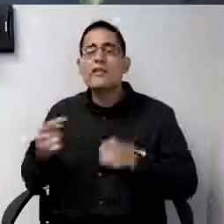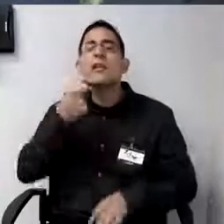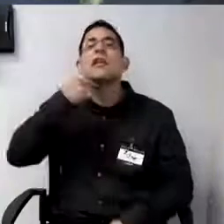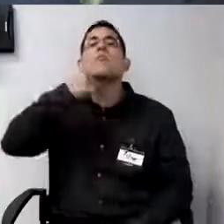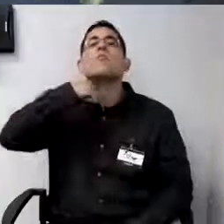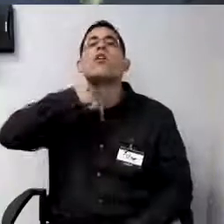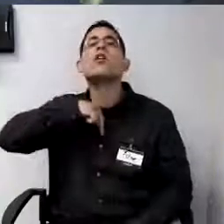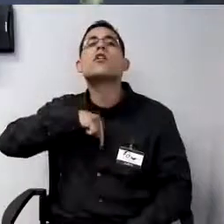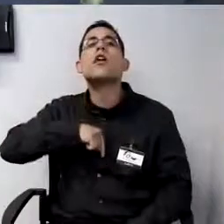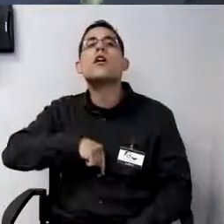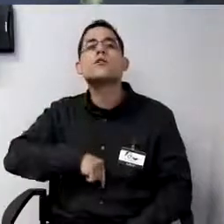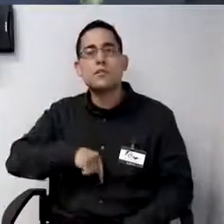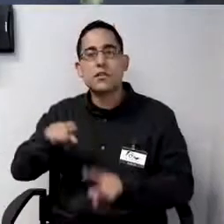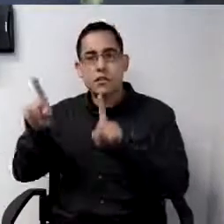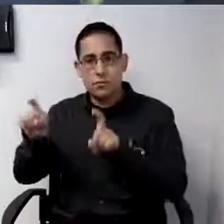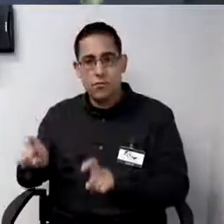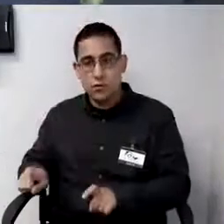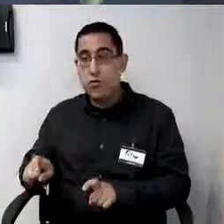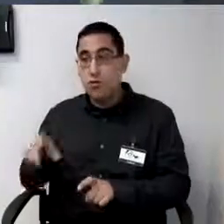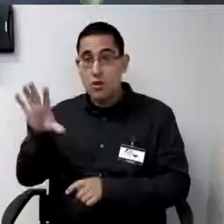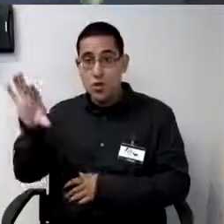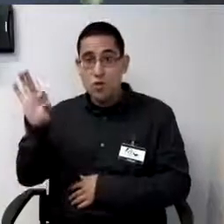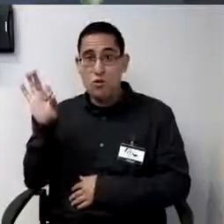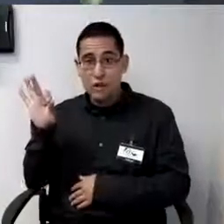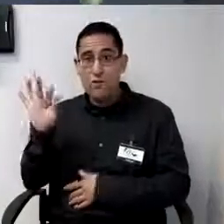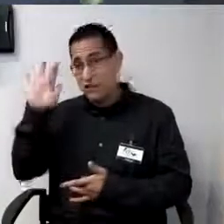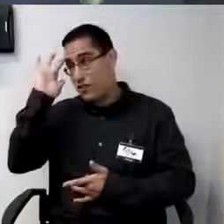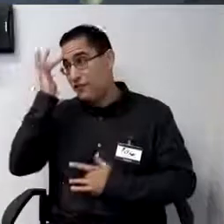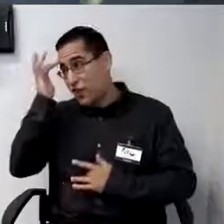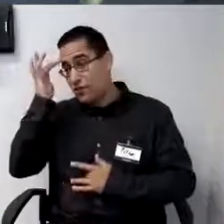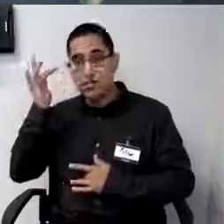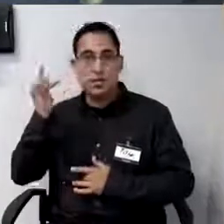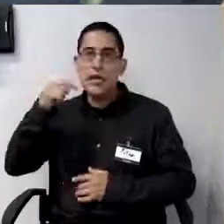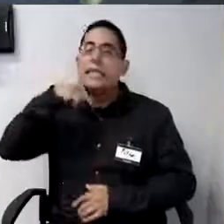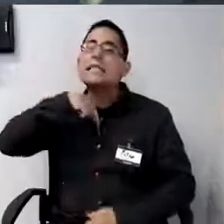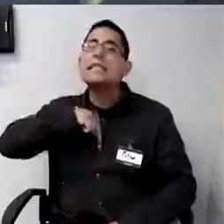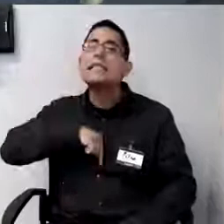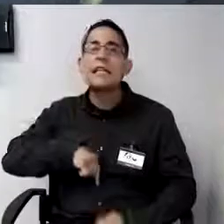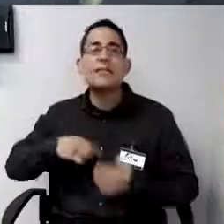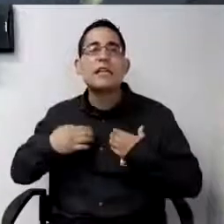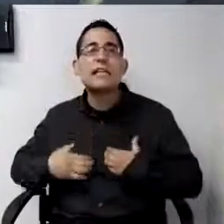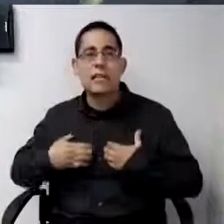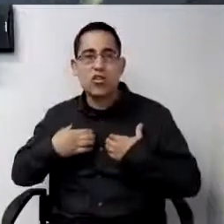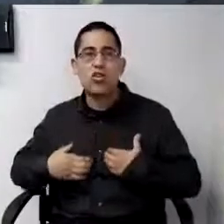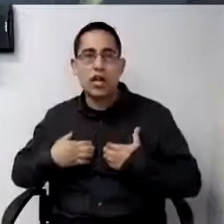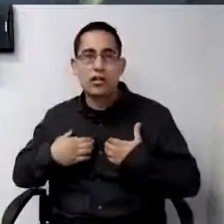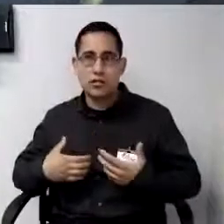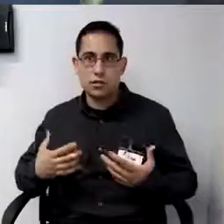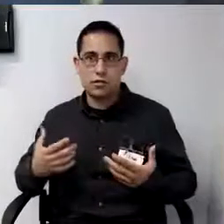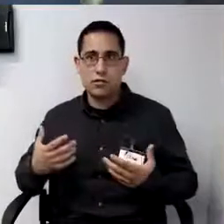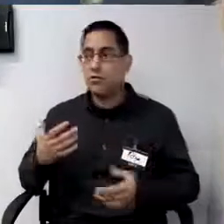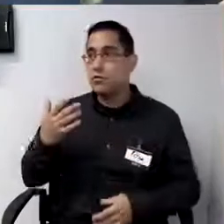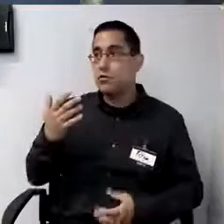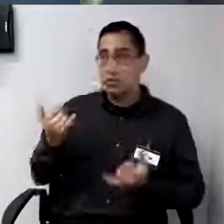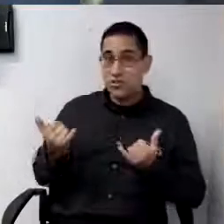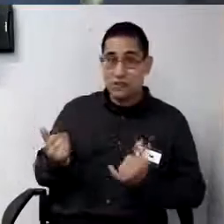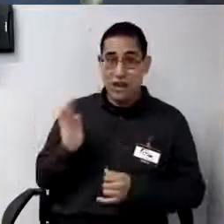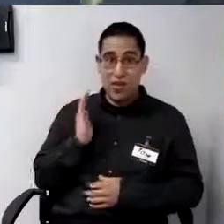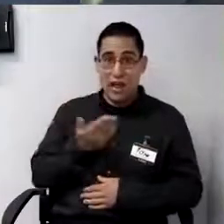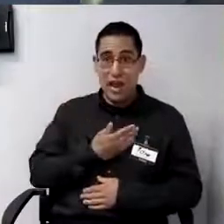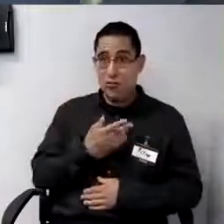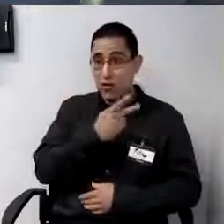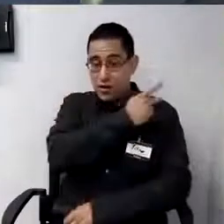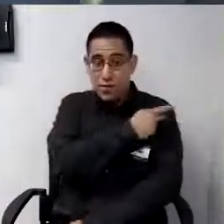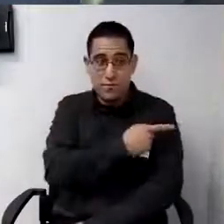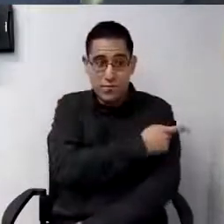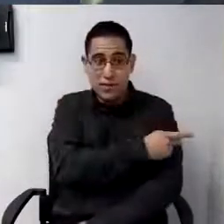the virus deep in their lungs. And that's when they showed positive. So we have patients that are like that, that we test them and